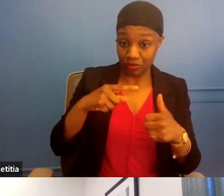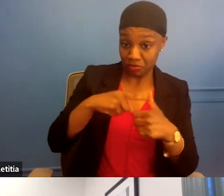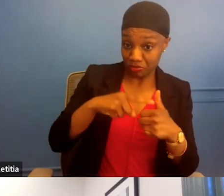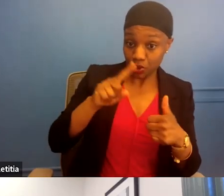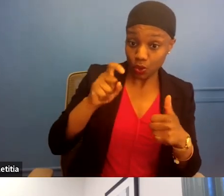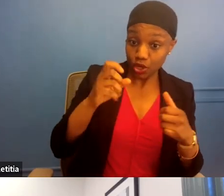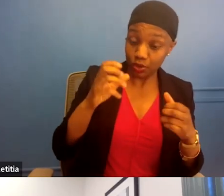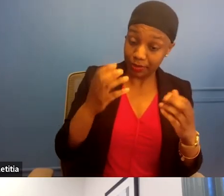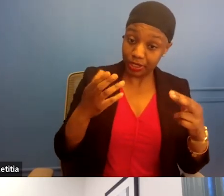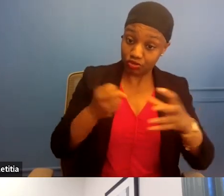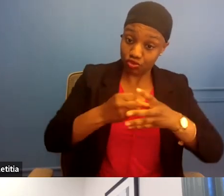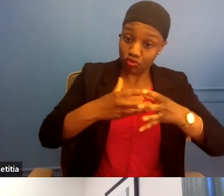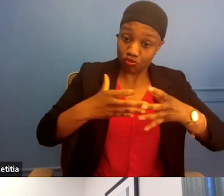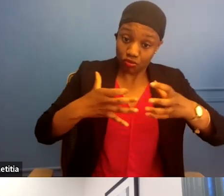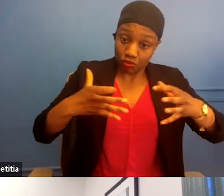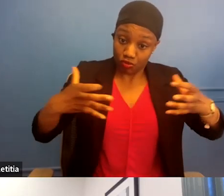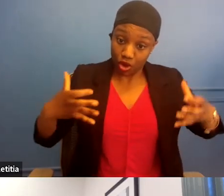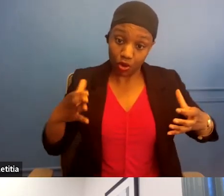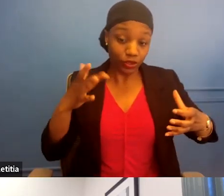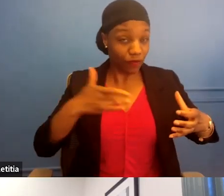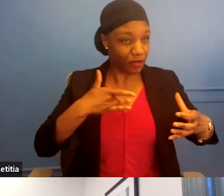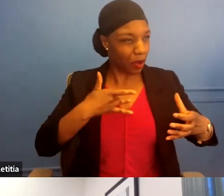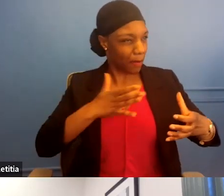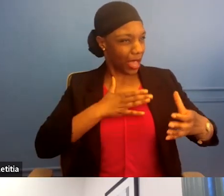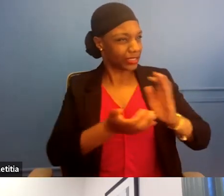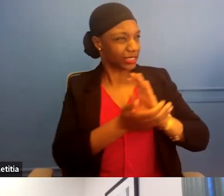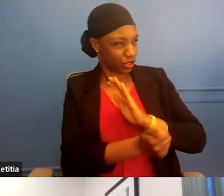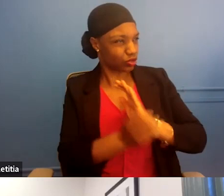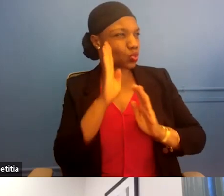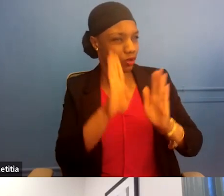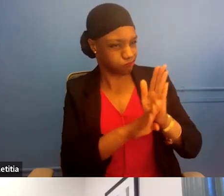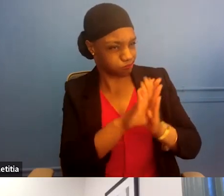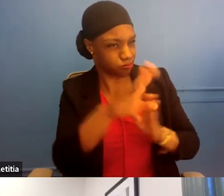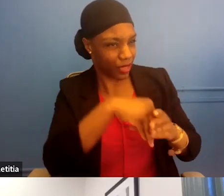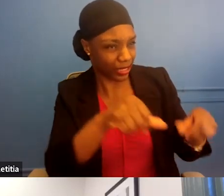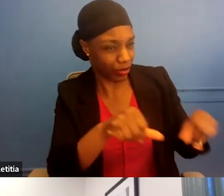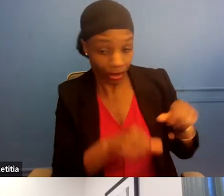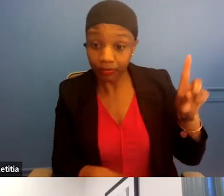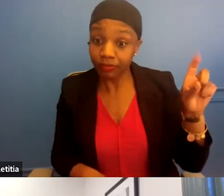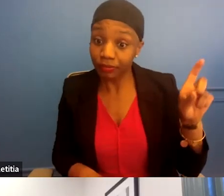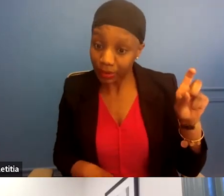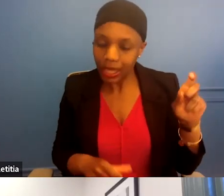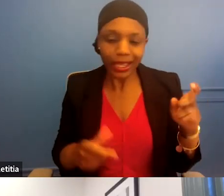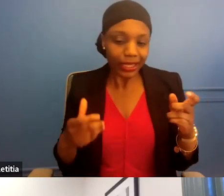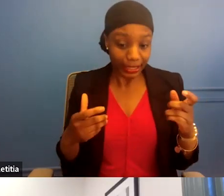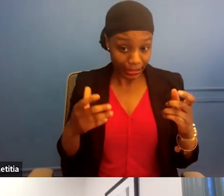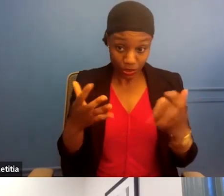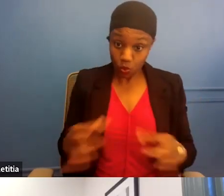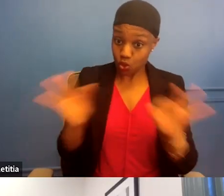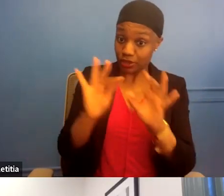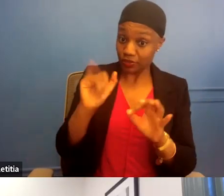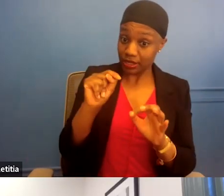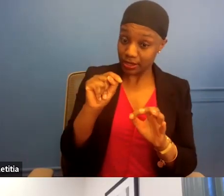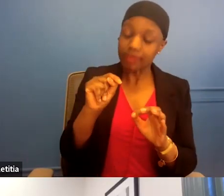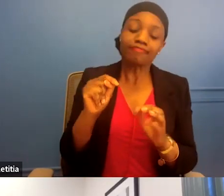and growing enough where you think you can bet on your skills to go thrive in that environment? And it's worth your while to go make that effort, right? So